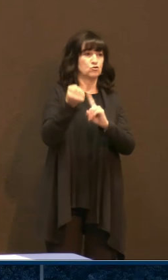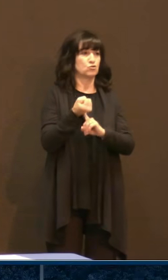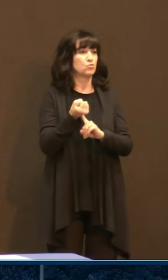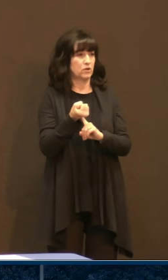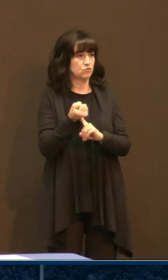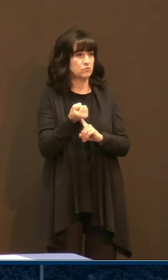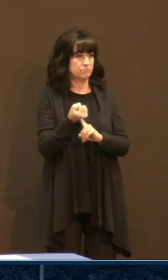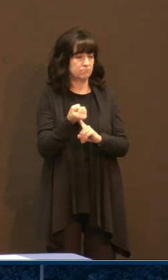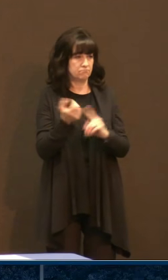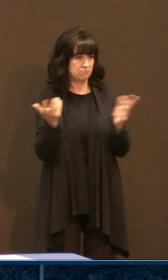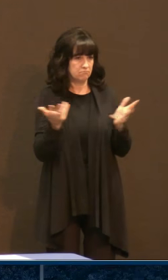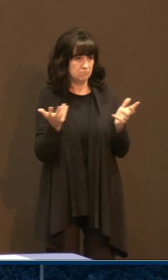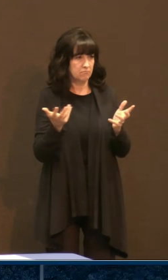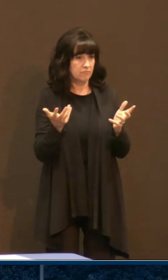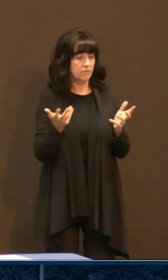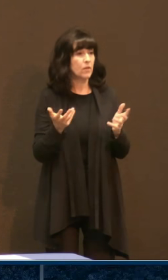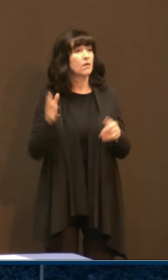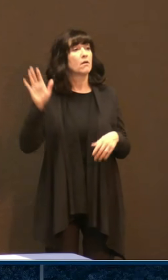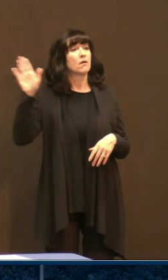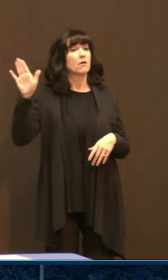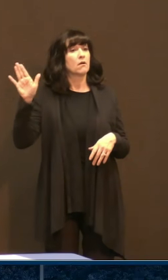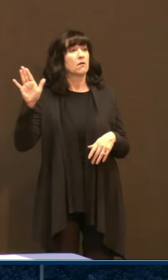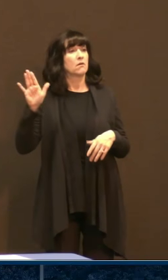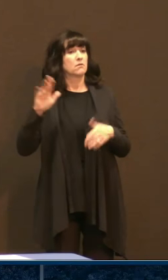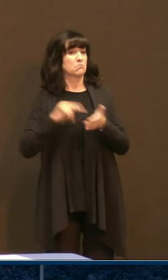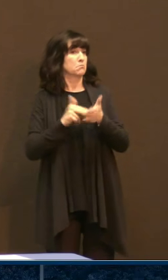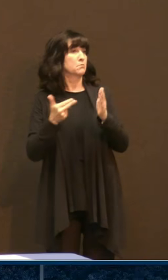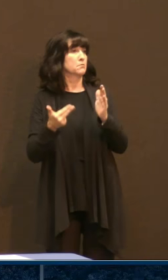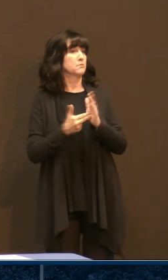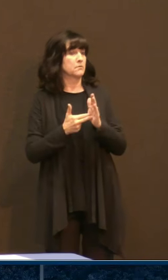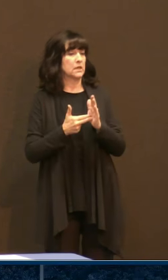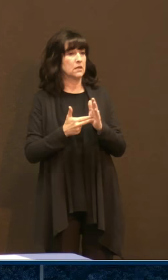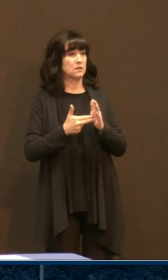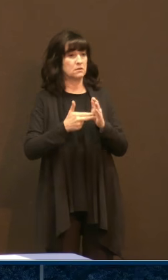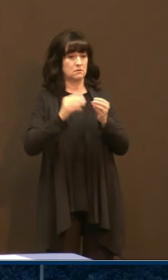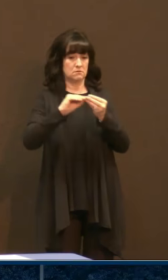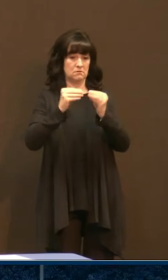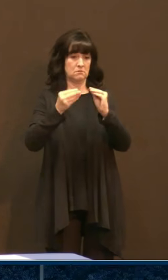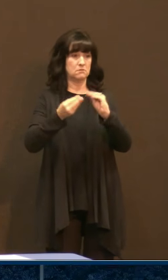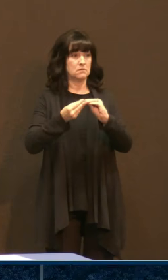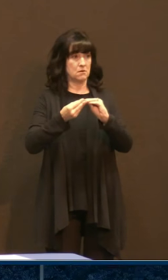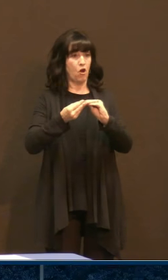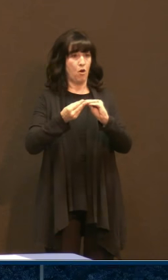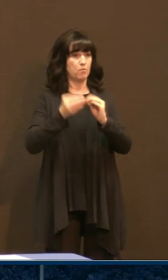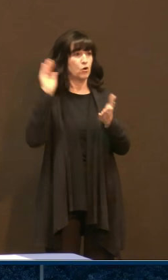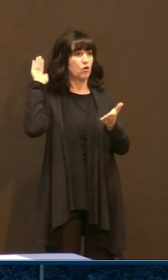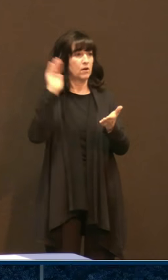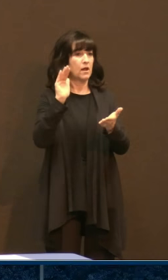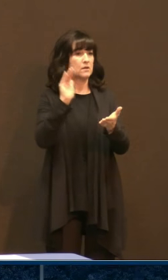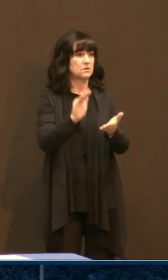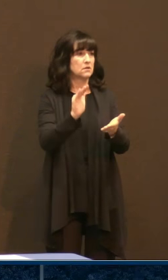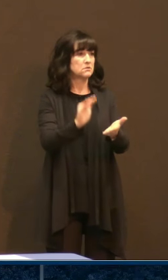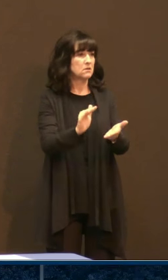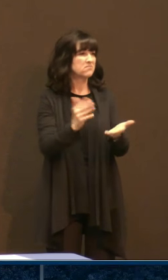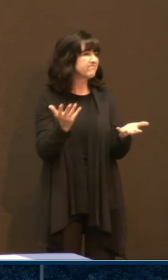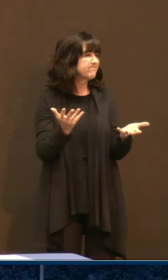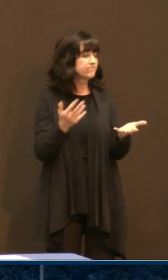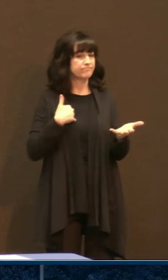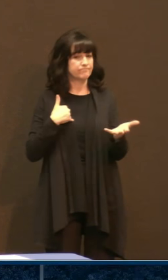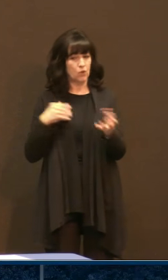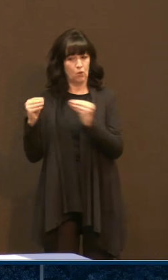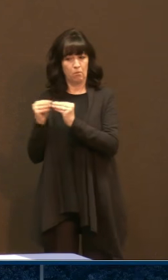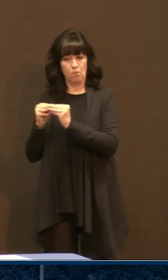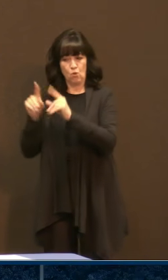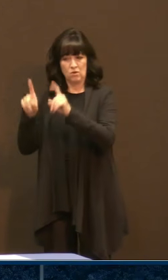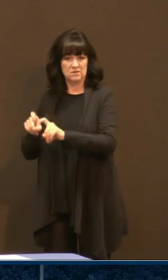referenced was to declining daily number of cases. Well, we're doing more testing, and so we know that we're going to get